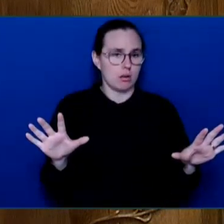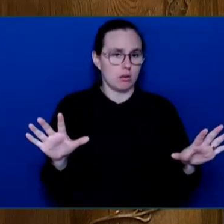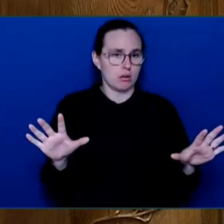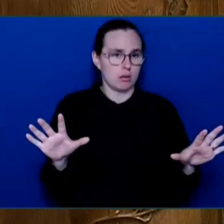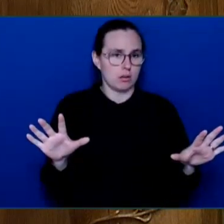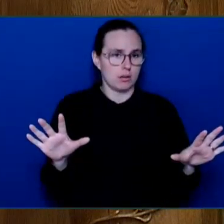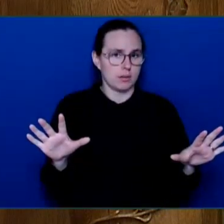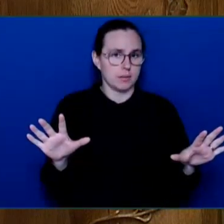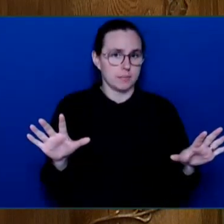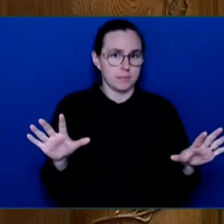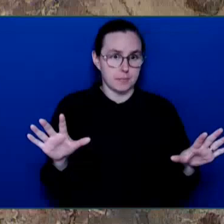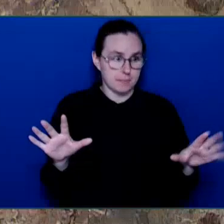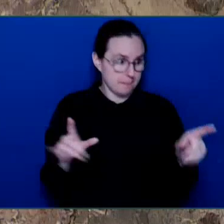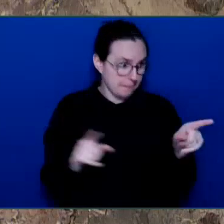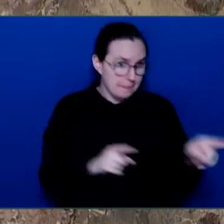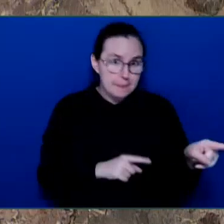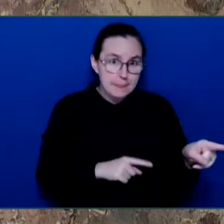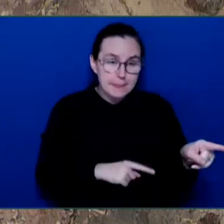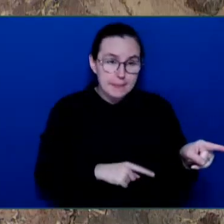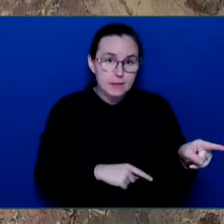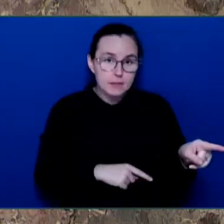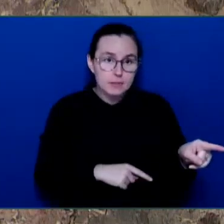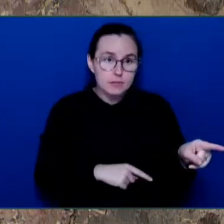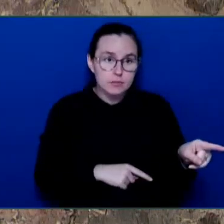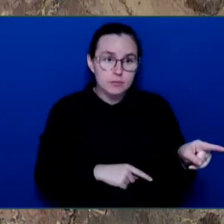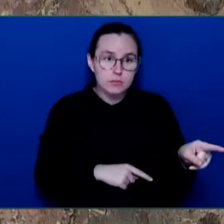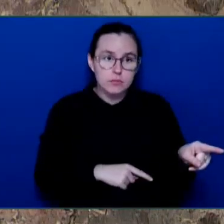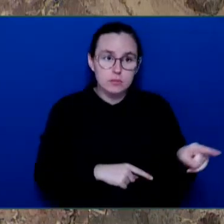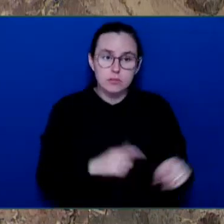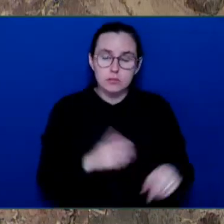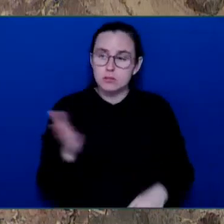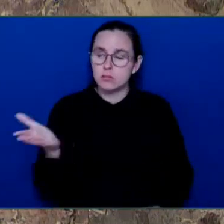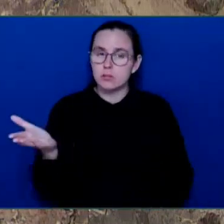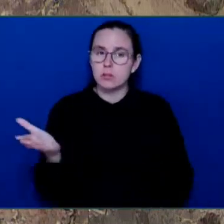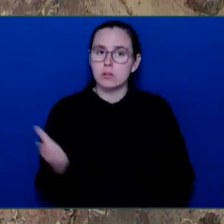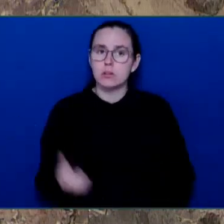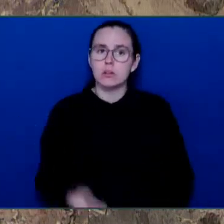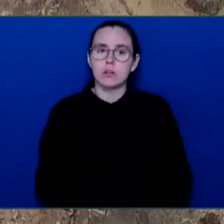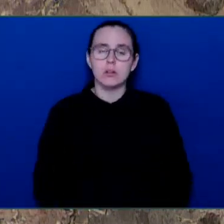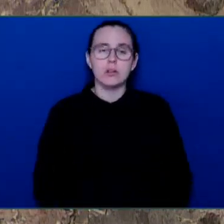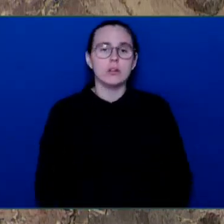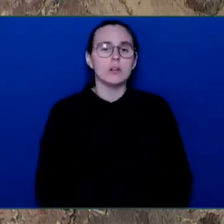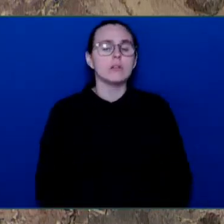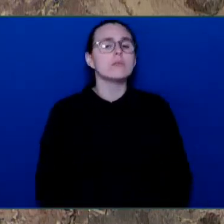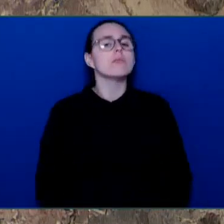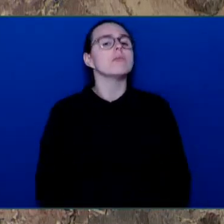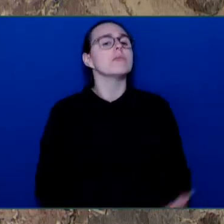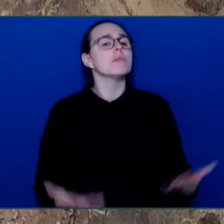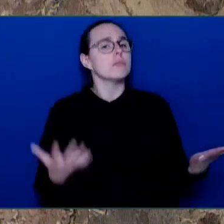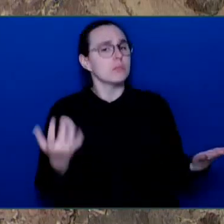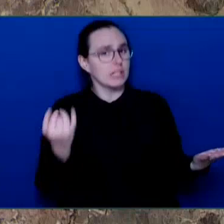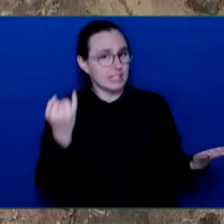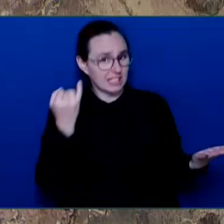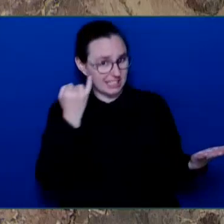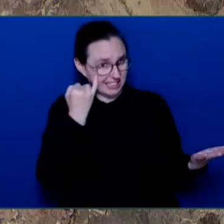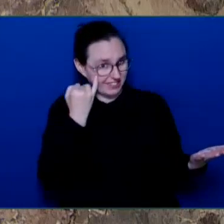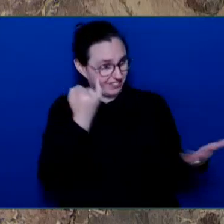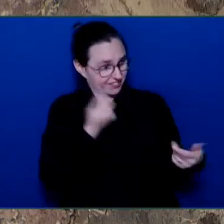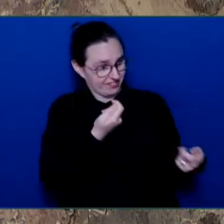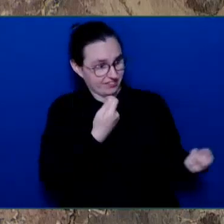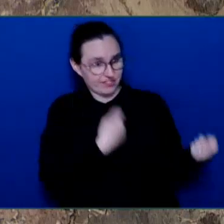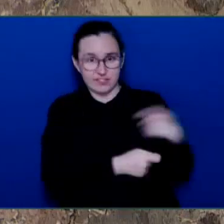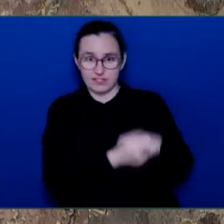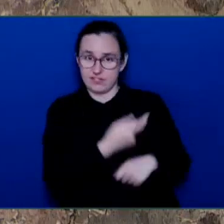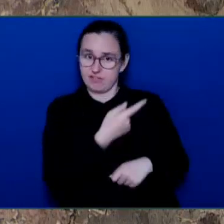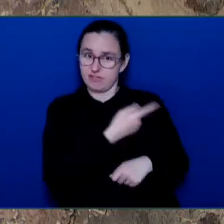Minister has the floor. We know that if they were on this side of the House, they would rip up the plan and do nothing. It would